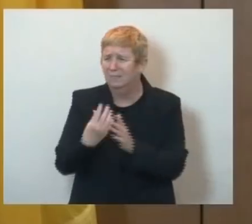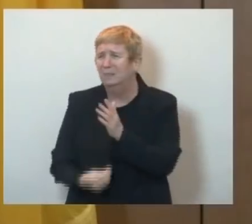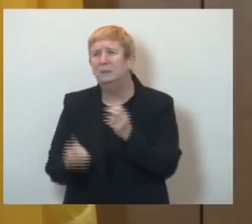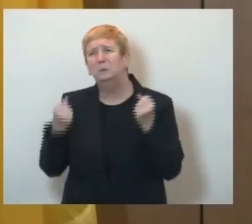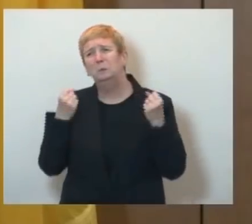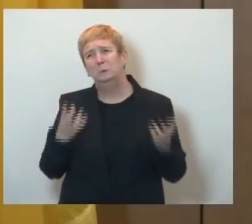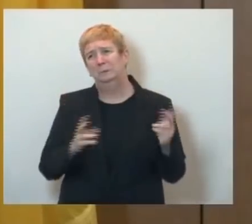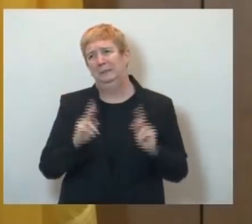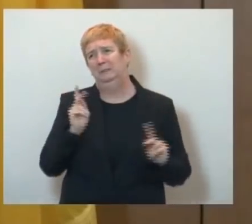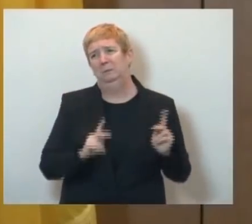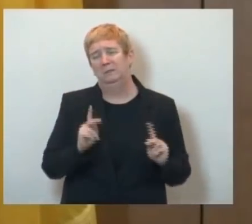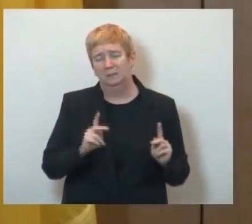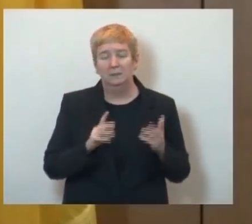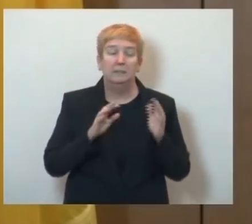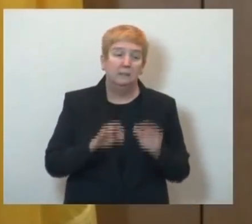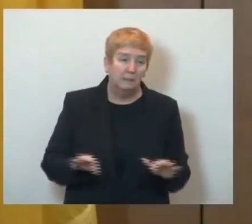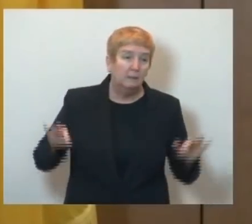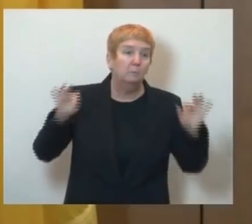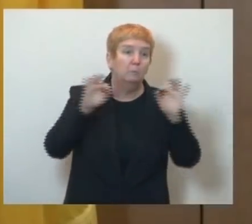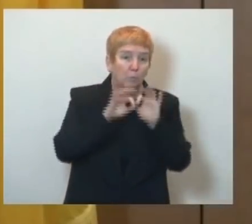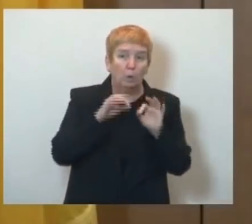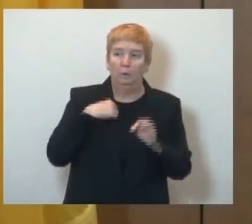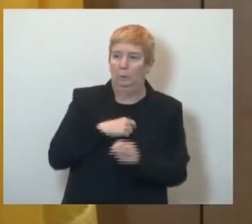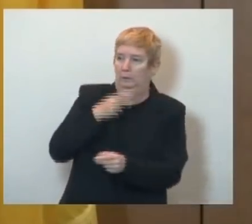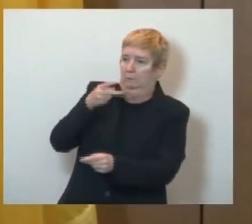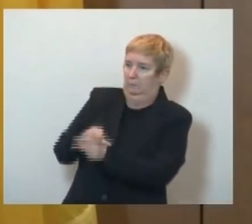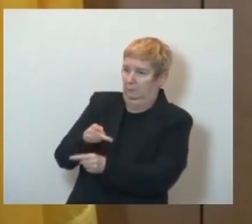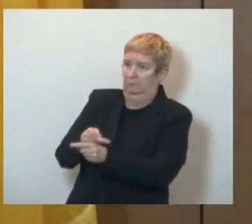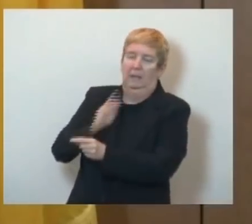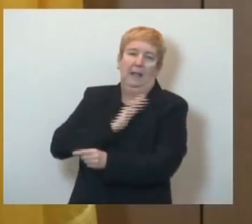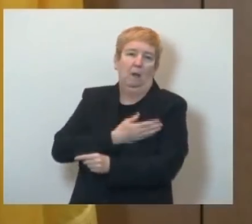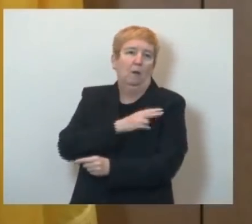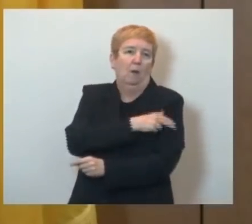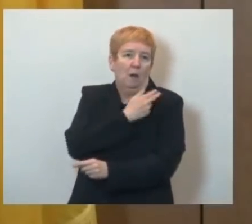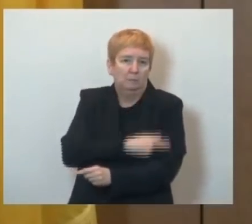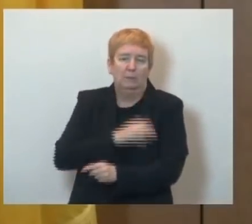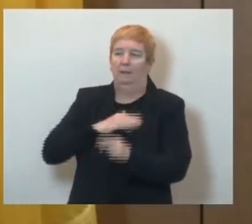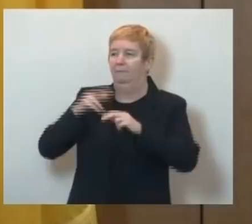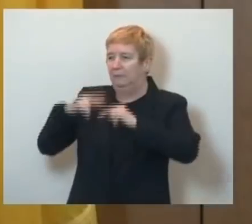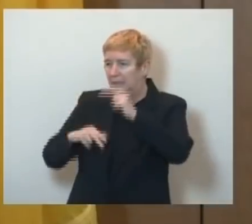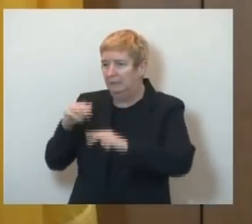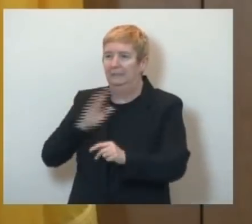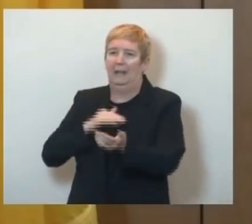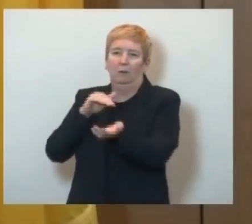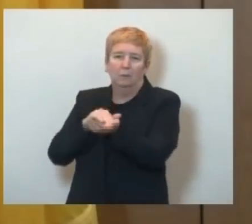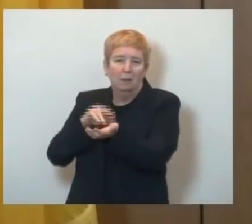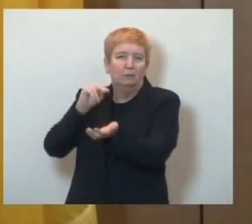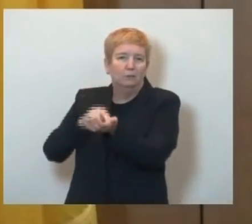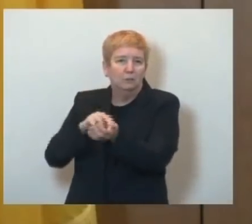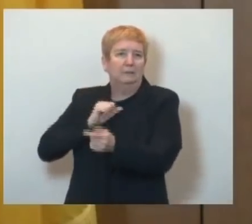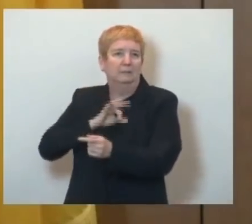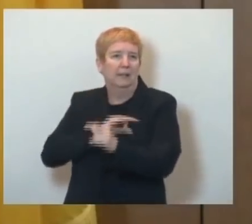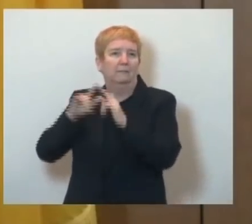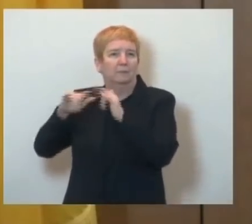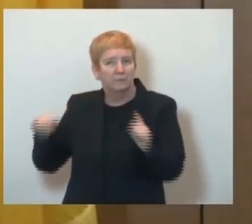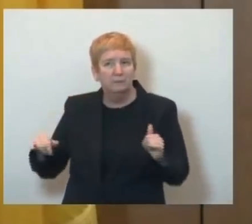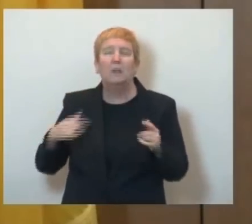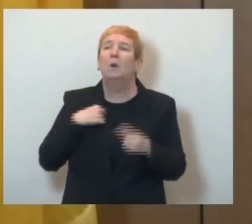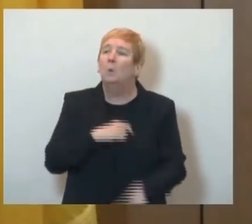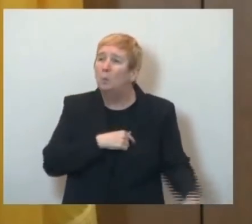And to safeguard our healthcare capacity and our healthcare workers. So you can do it, New Mexico. We all can.